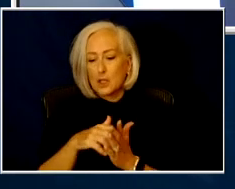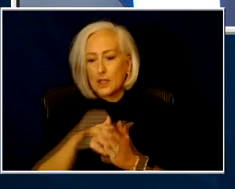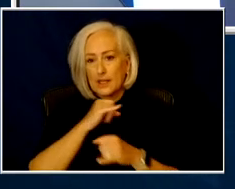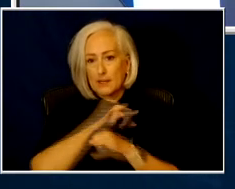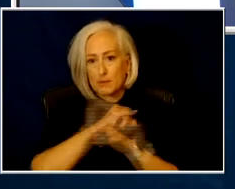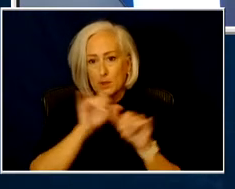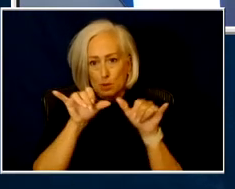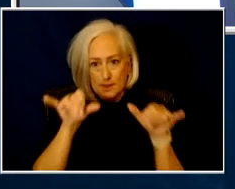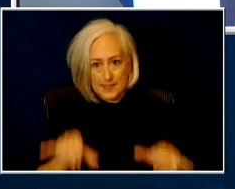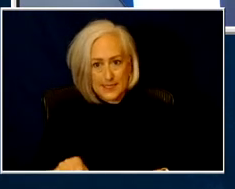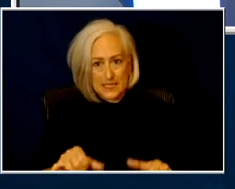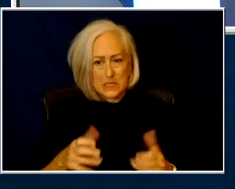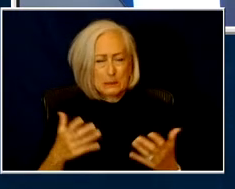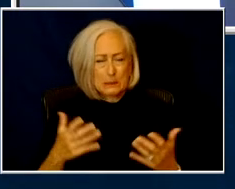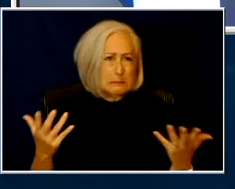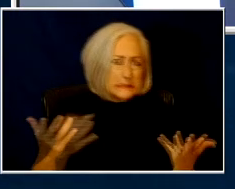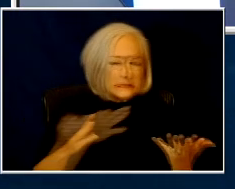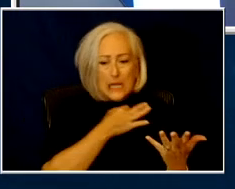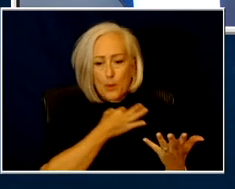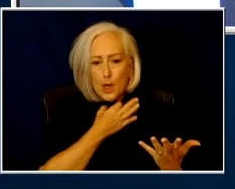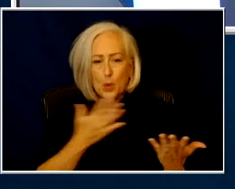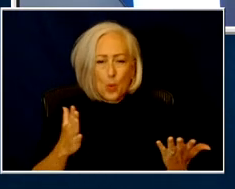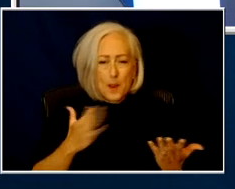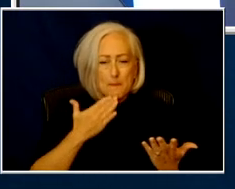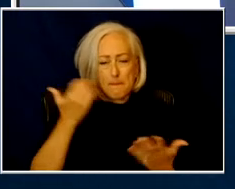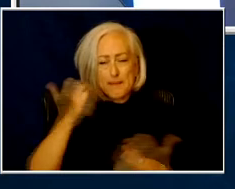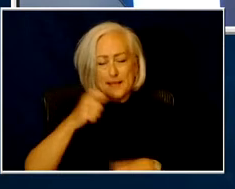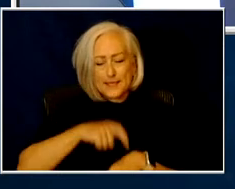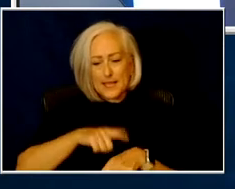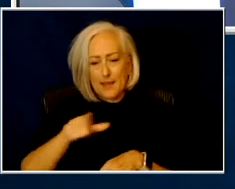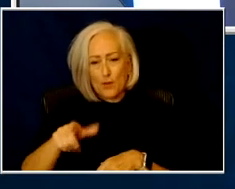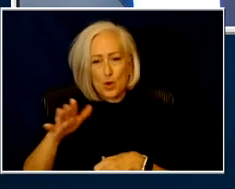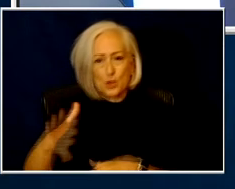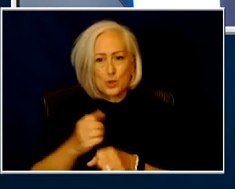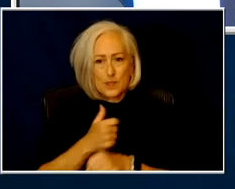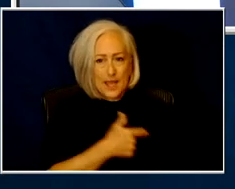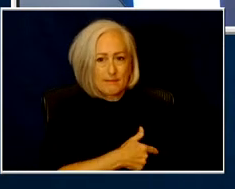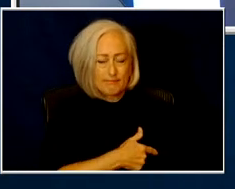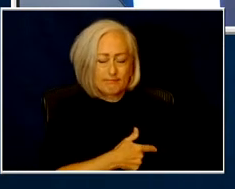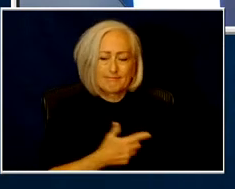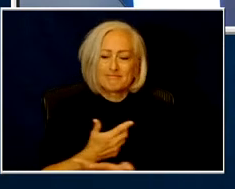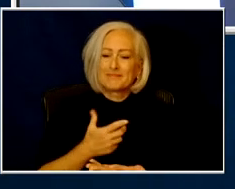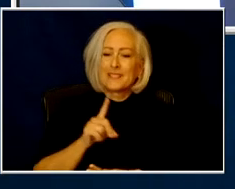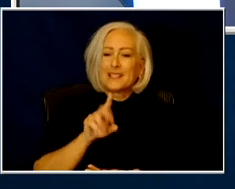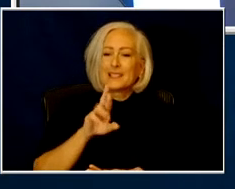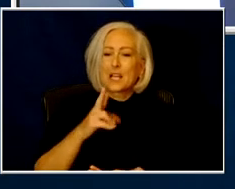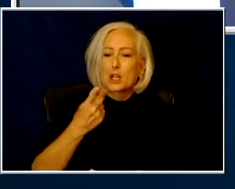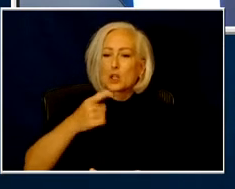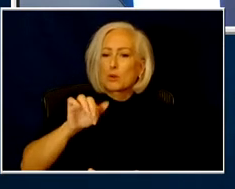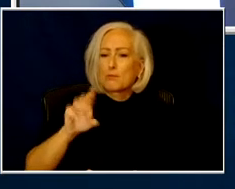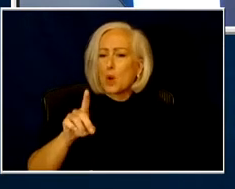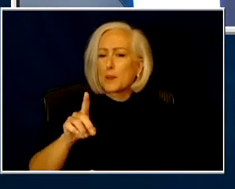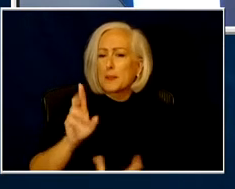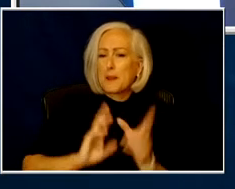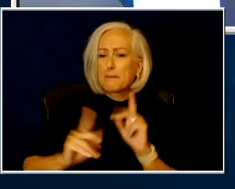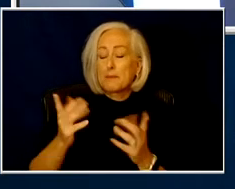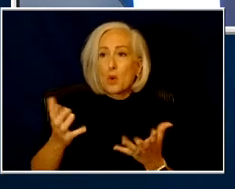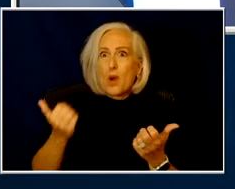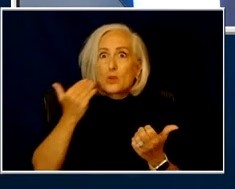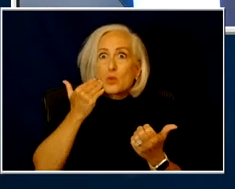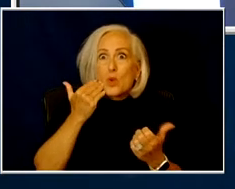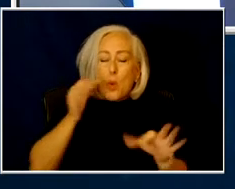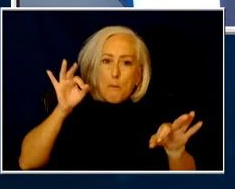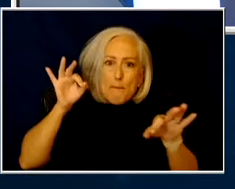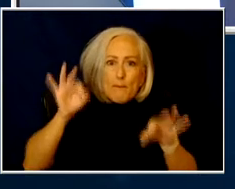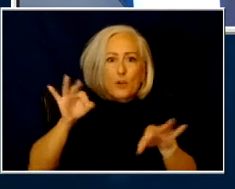um just wanting to know that timing I think when you put all those factors together Dr Poland um people always want to know when is that perfect